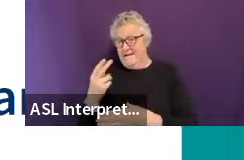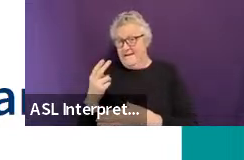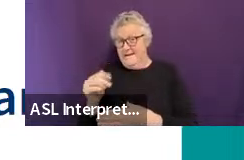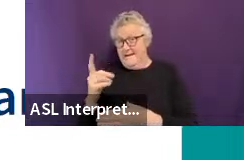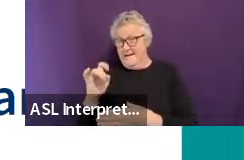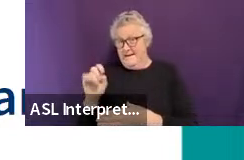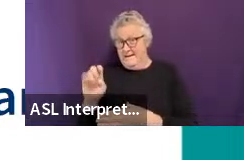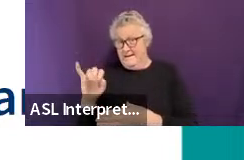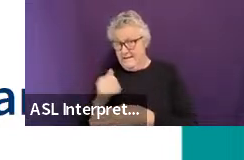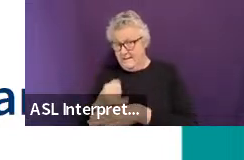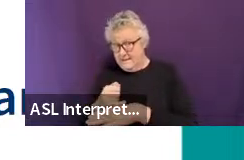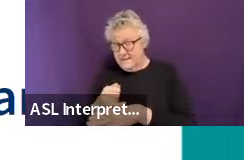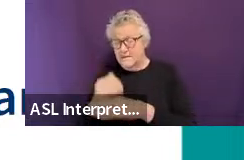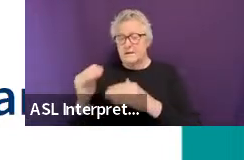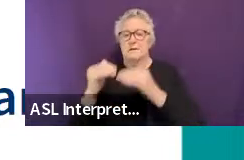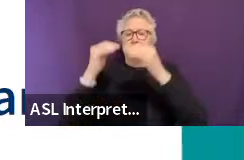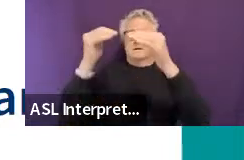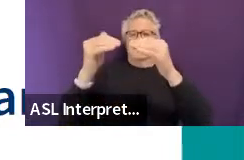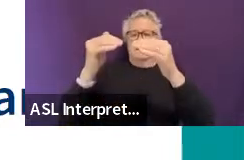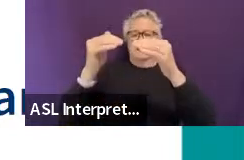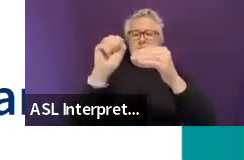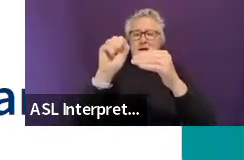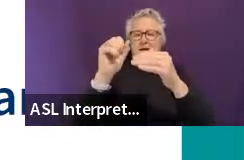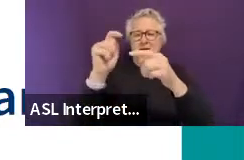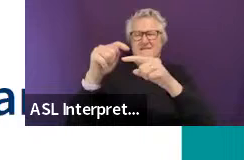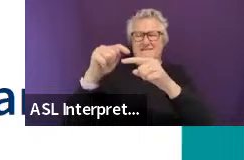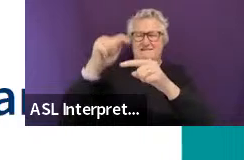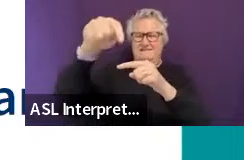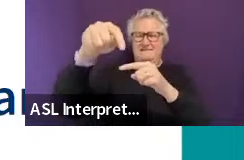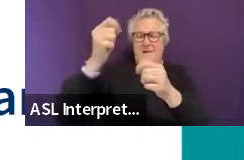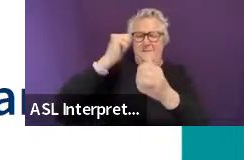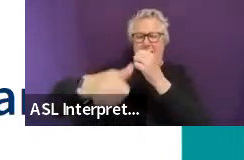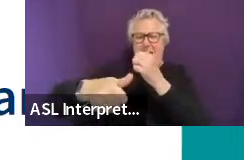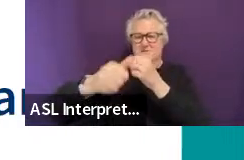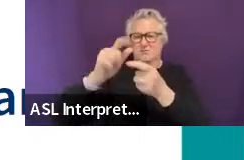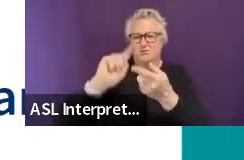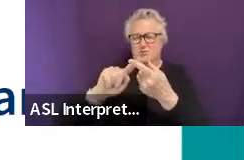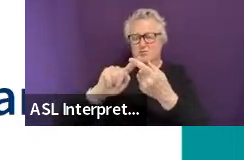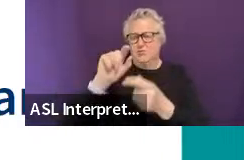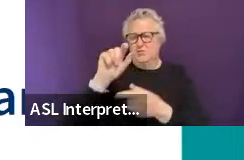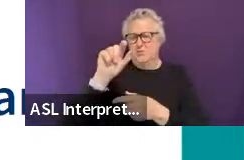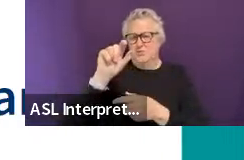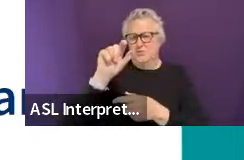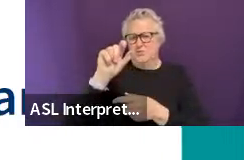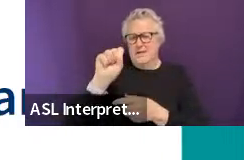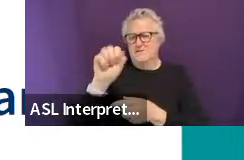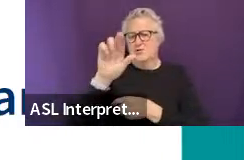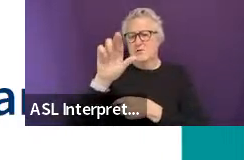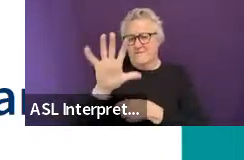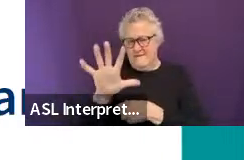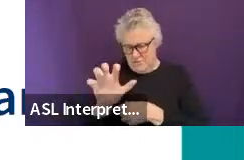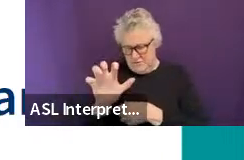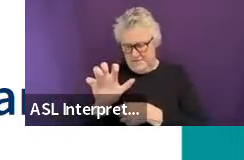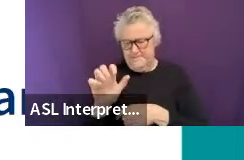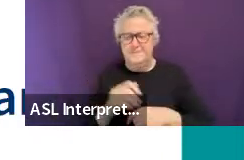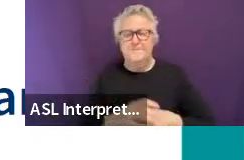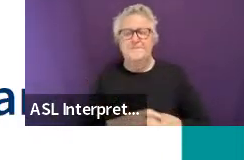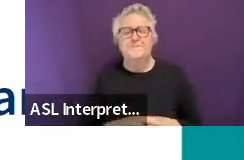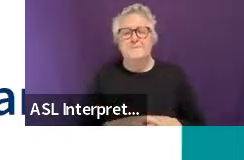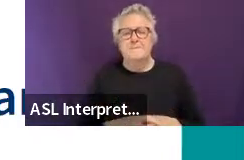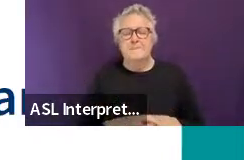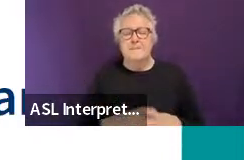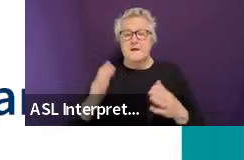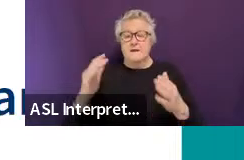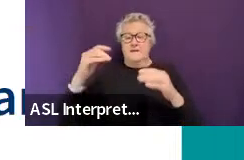all the way to SR500. You can see there that it extends beyond one interchange and has 4th Plain add into it in the middle there. In the